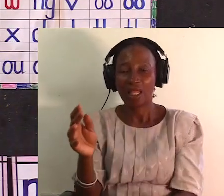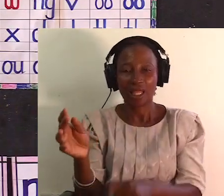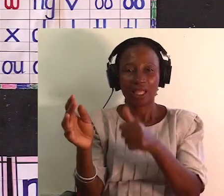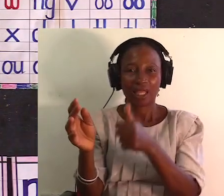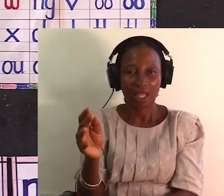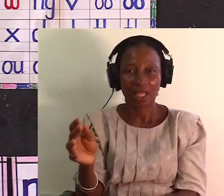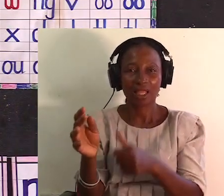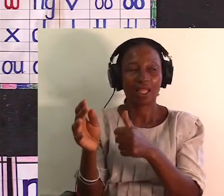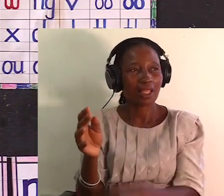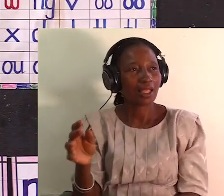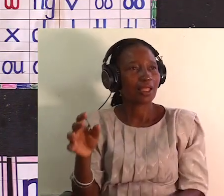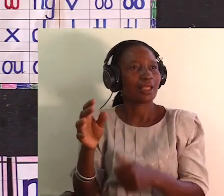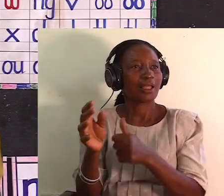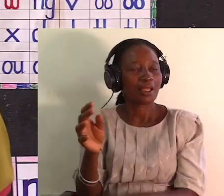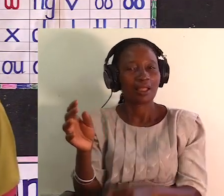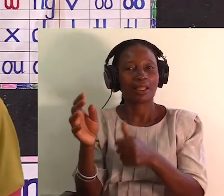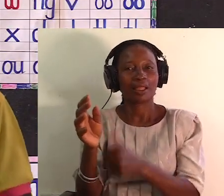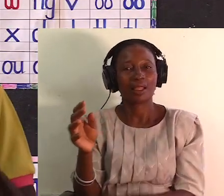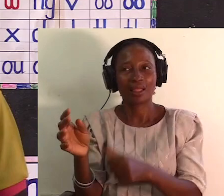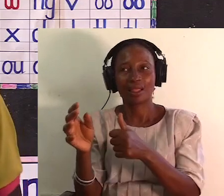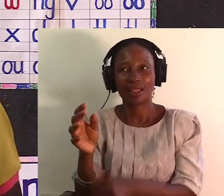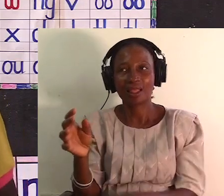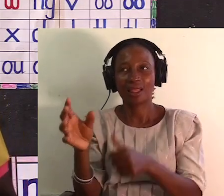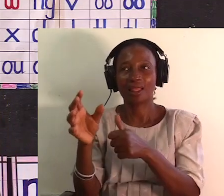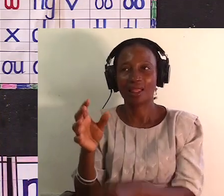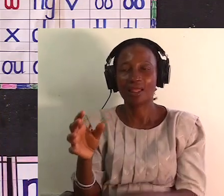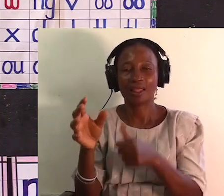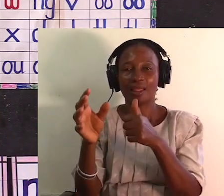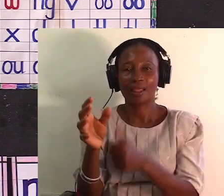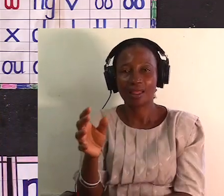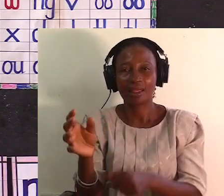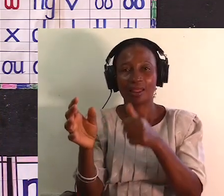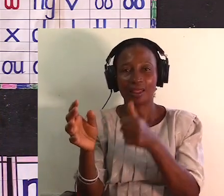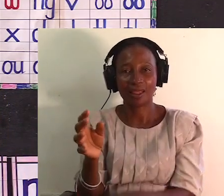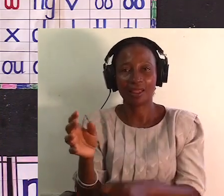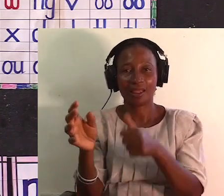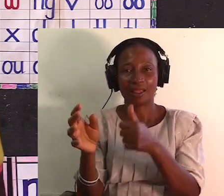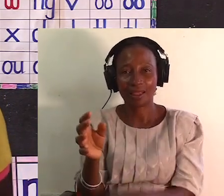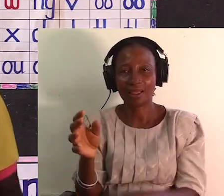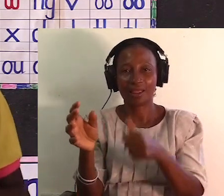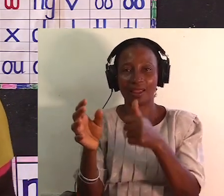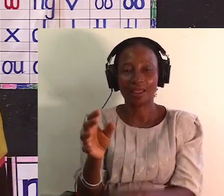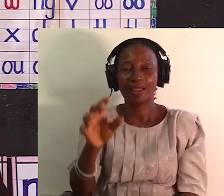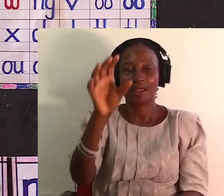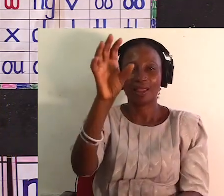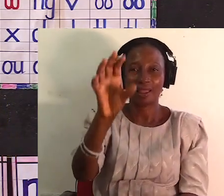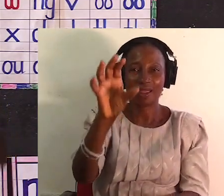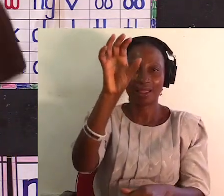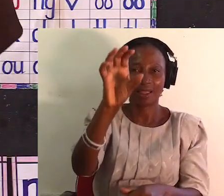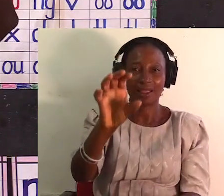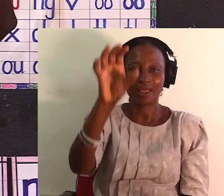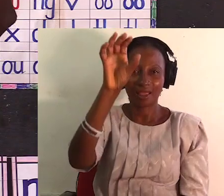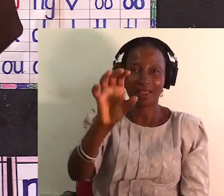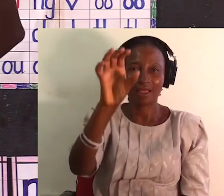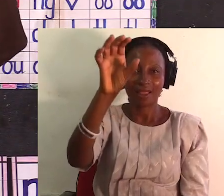We are clicking castanets, clicking castanets. We are clicking